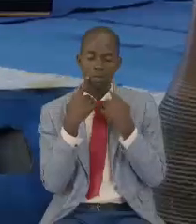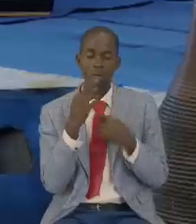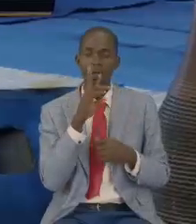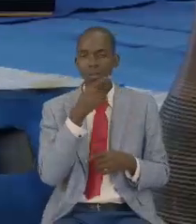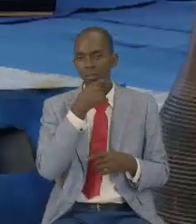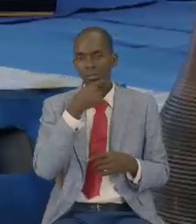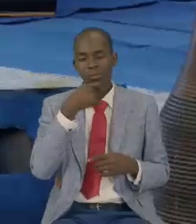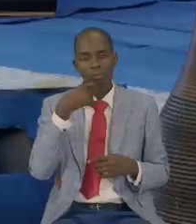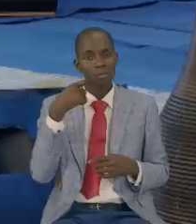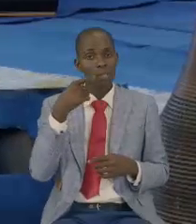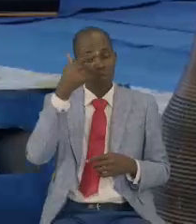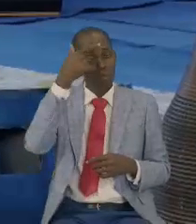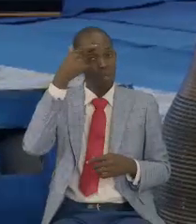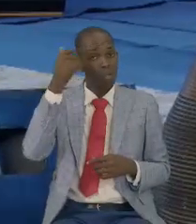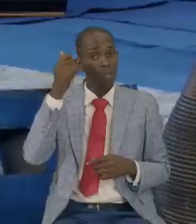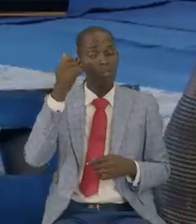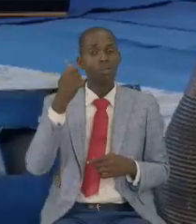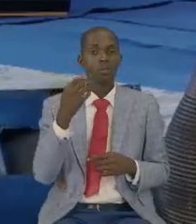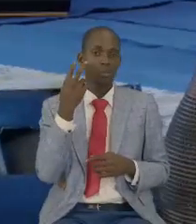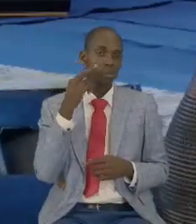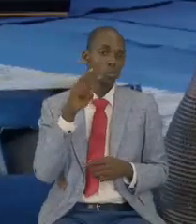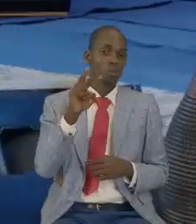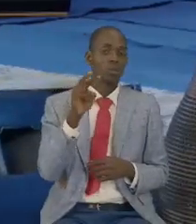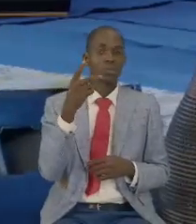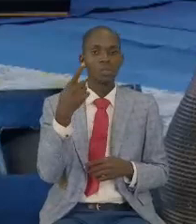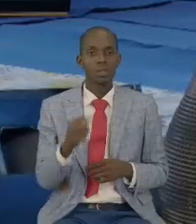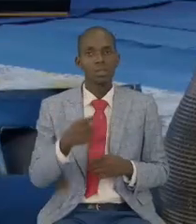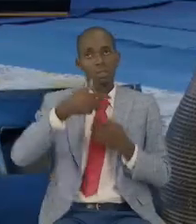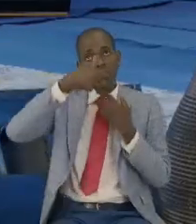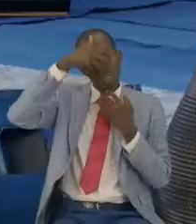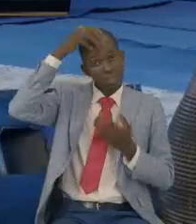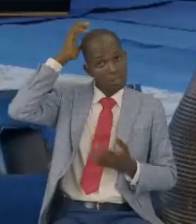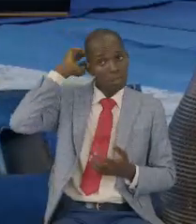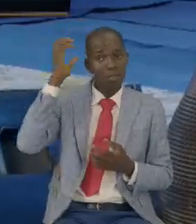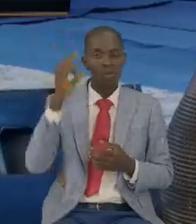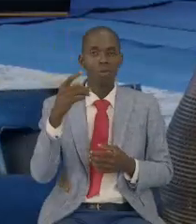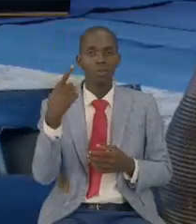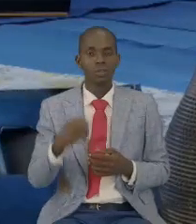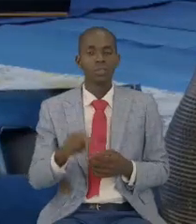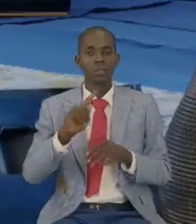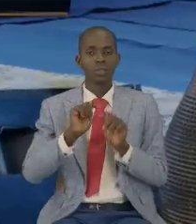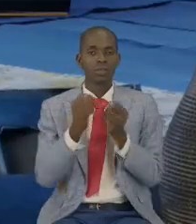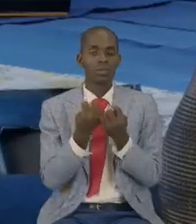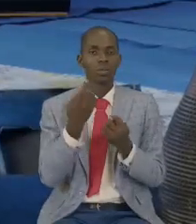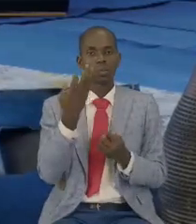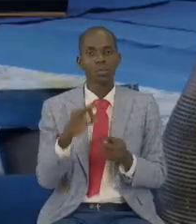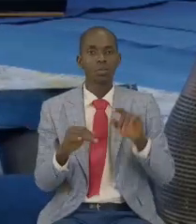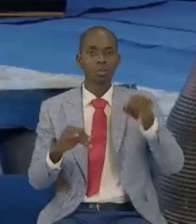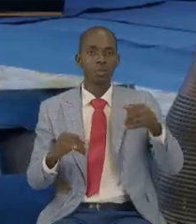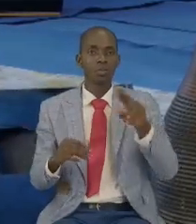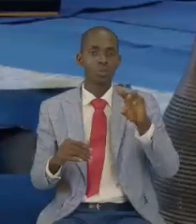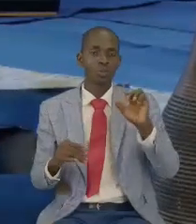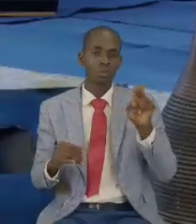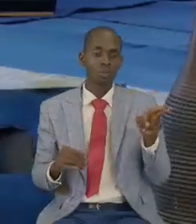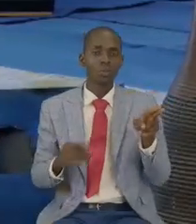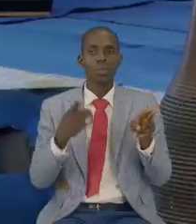the Lion of the tribe of Judah, the Root of David, has prevailed to